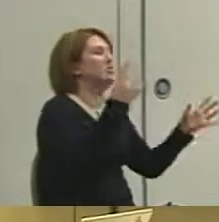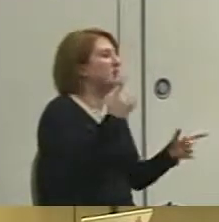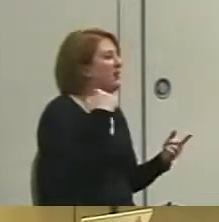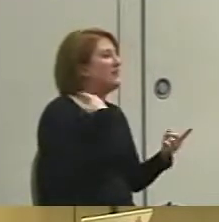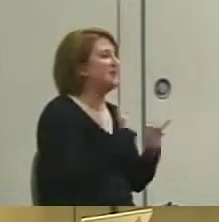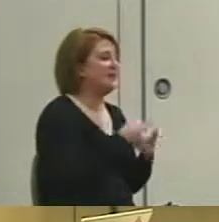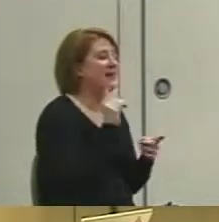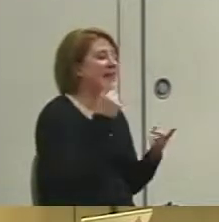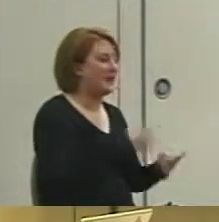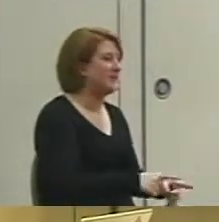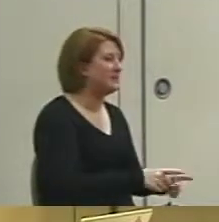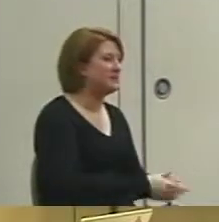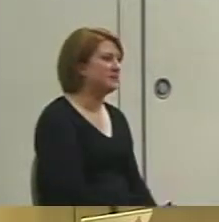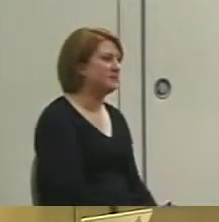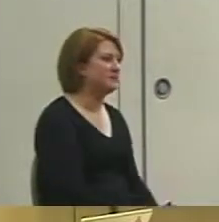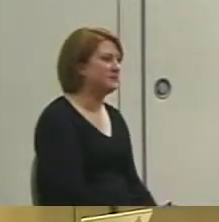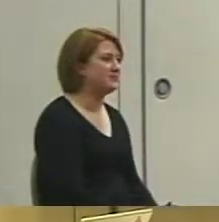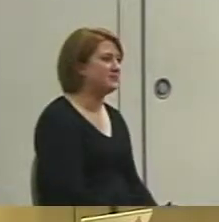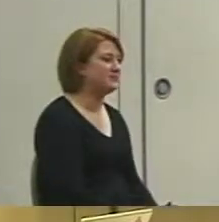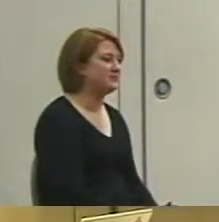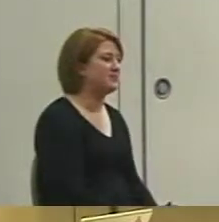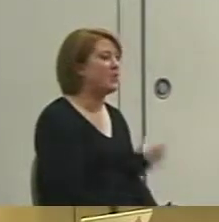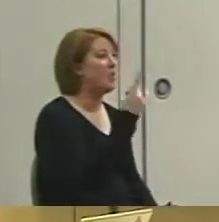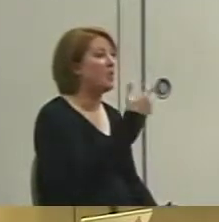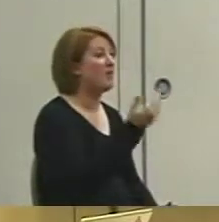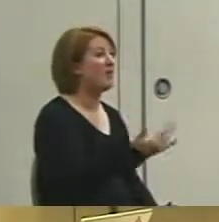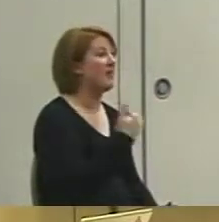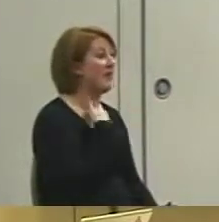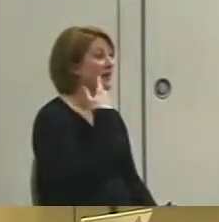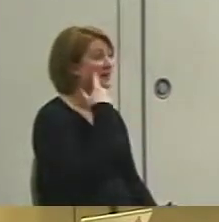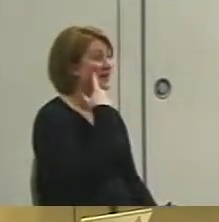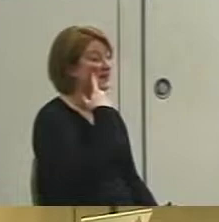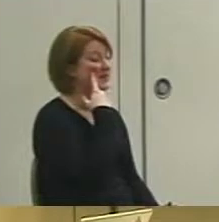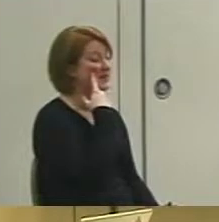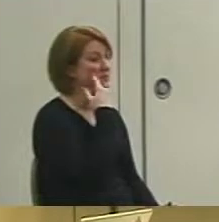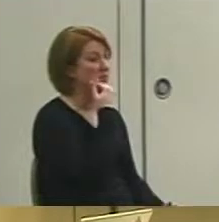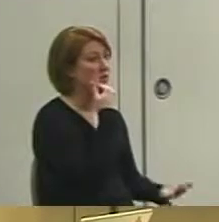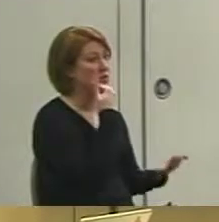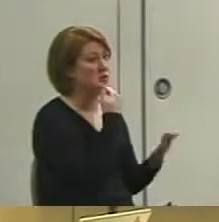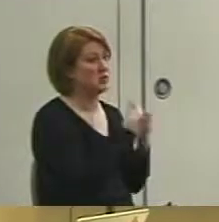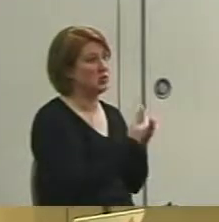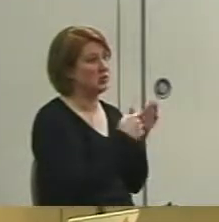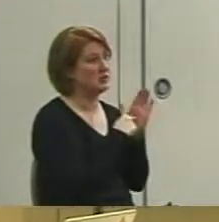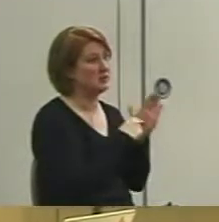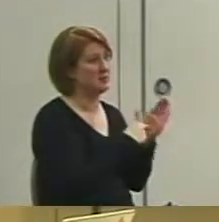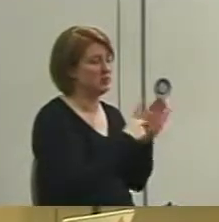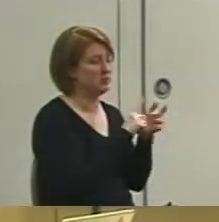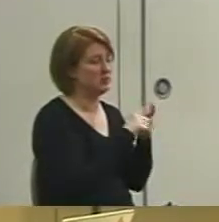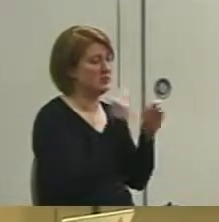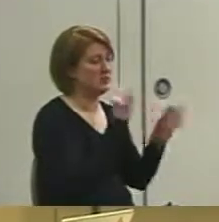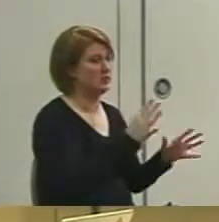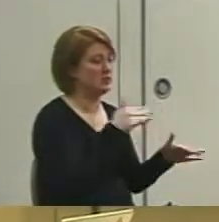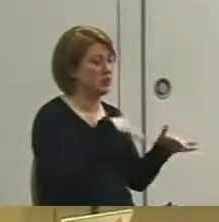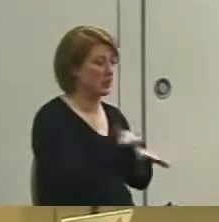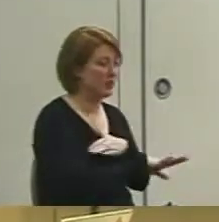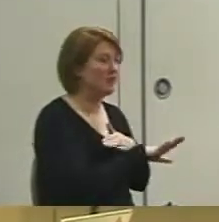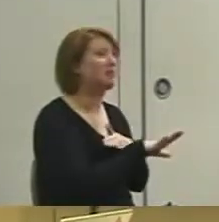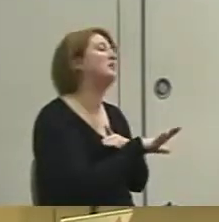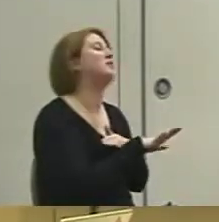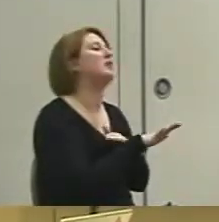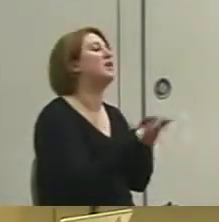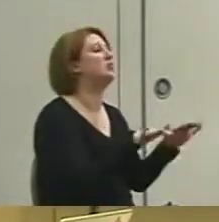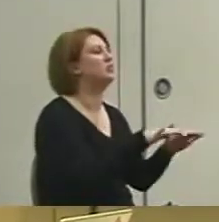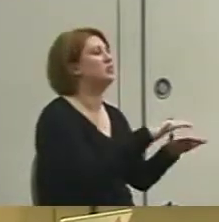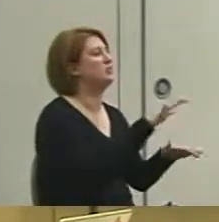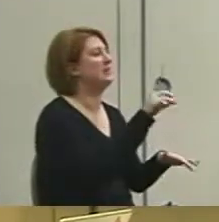does. One of the things that I think would be good to demonstrate for the teacher is to go in and do